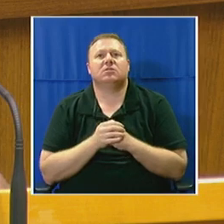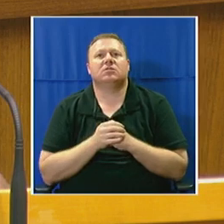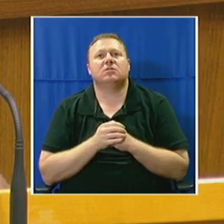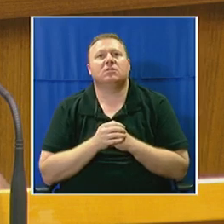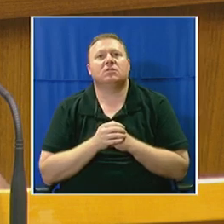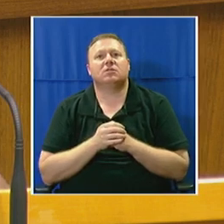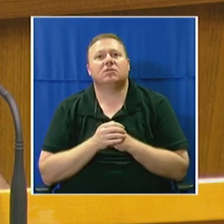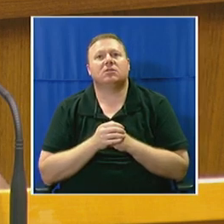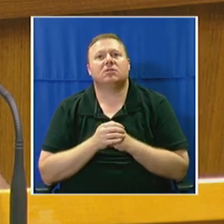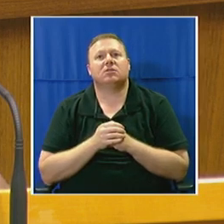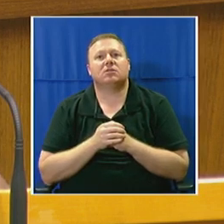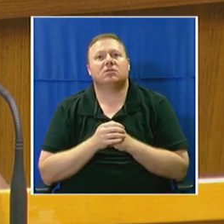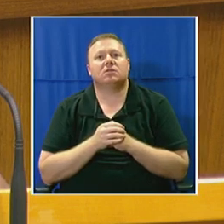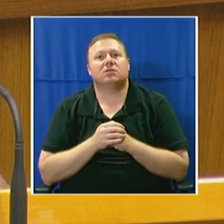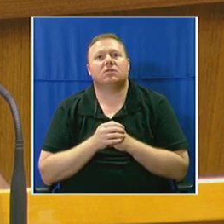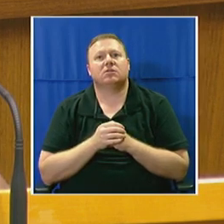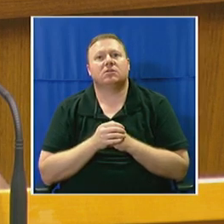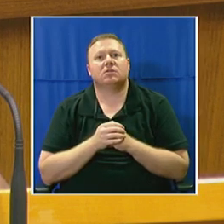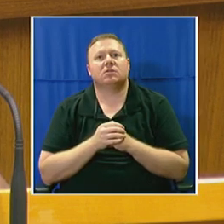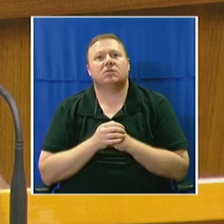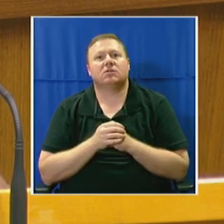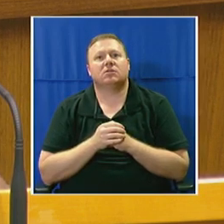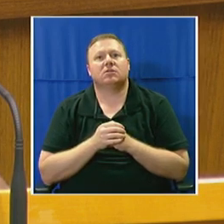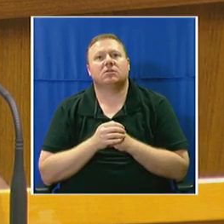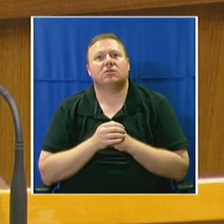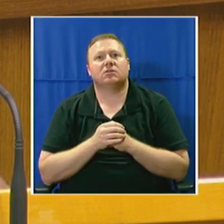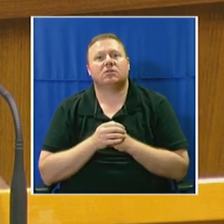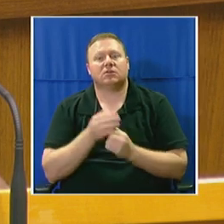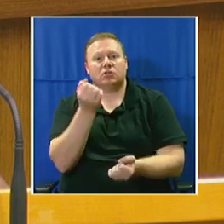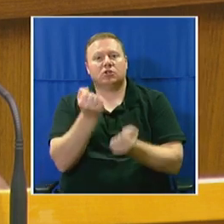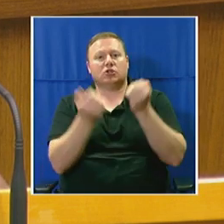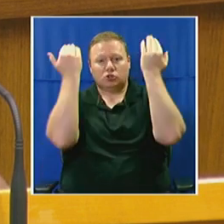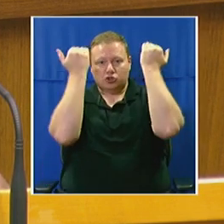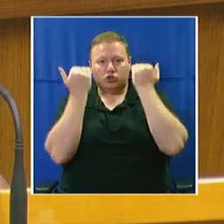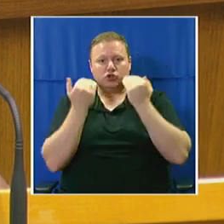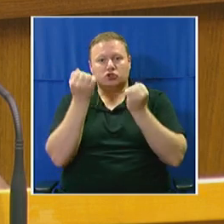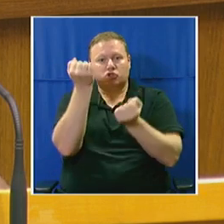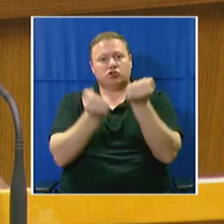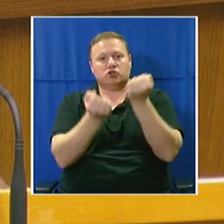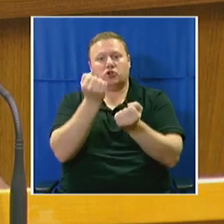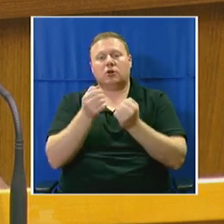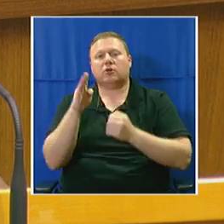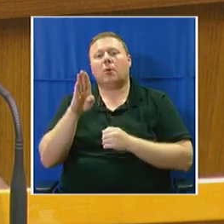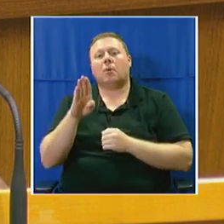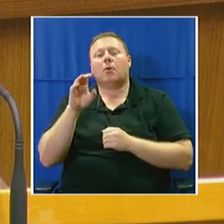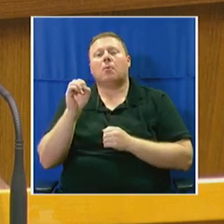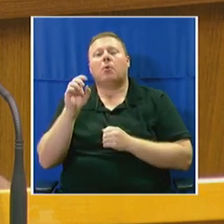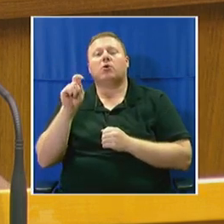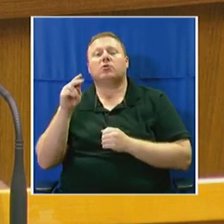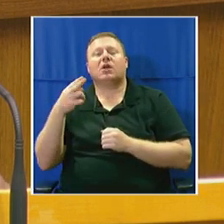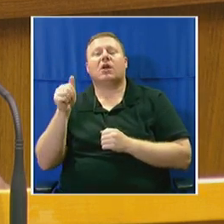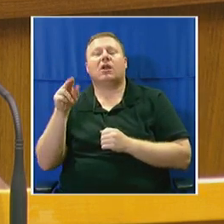regulations may not be in the best interest of our efforts to stem out child related sexual